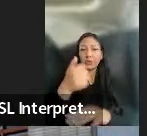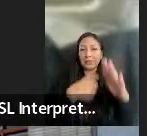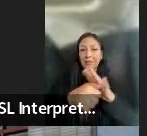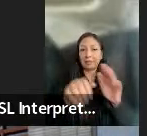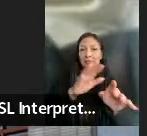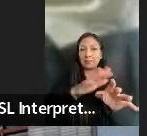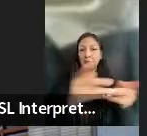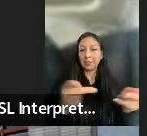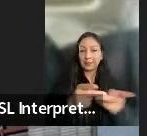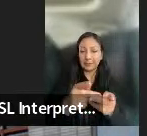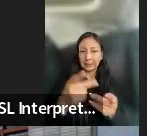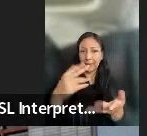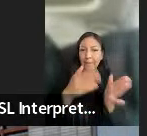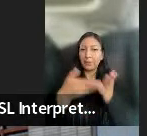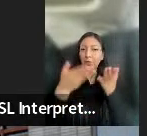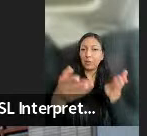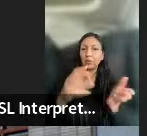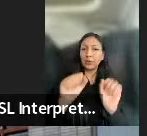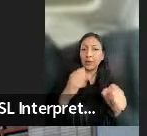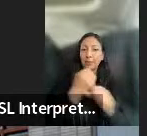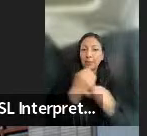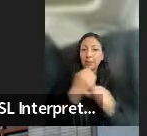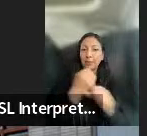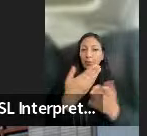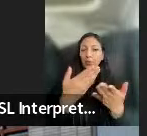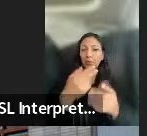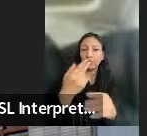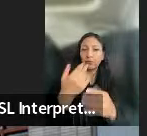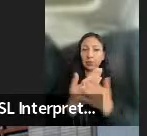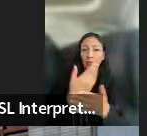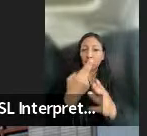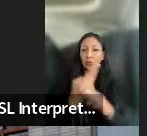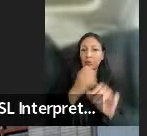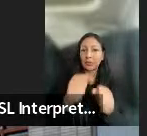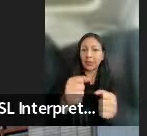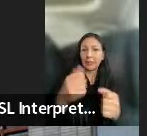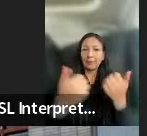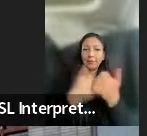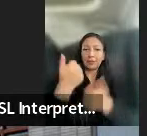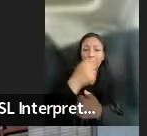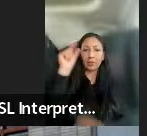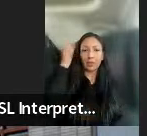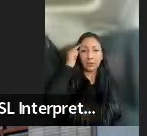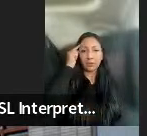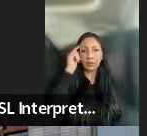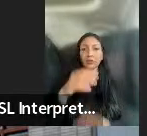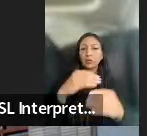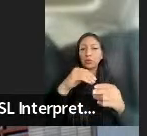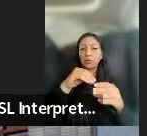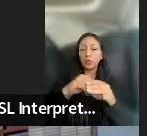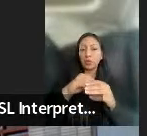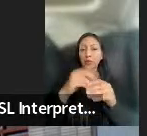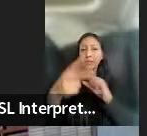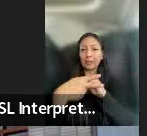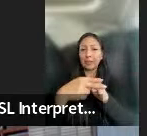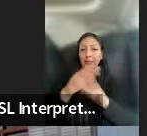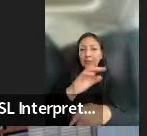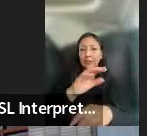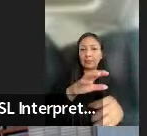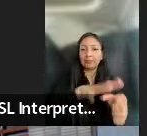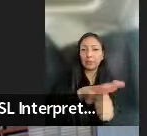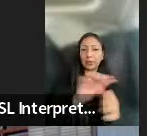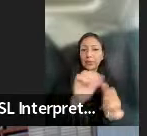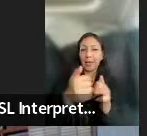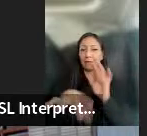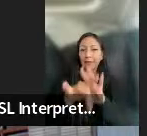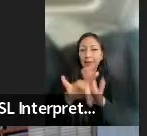Our proposal is to create new uses that directly govern energy storage systems, codifying the interpretation that